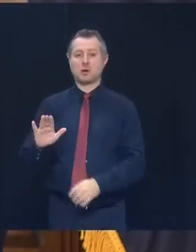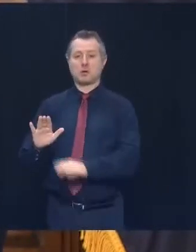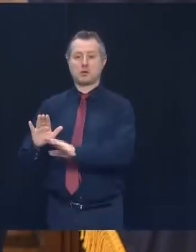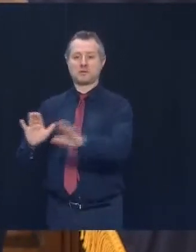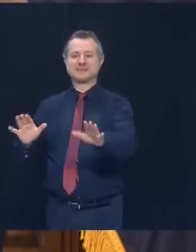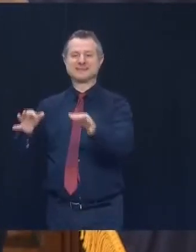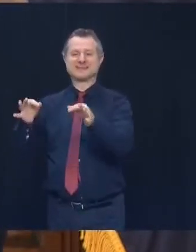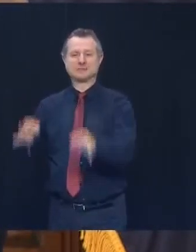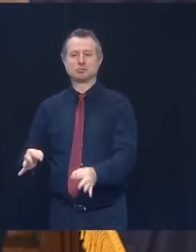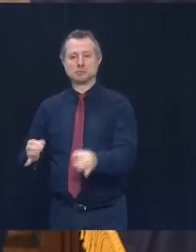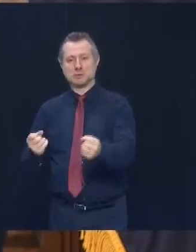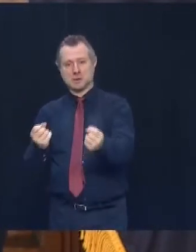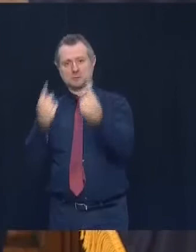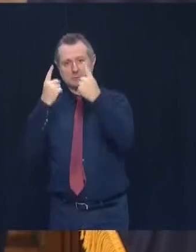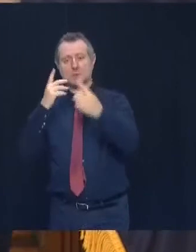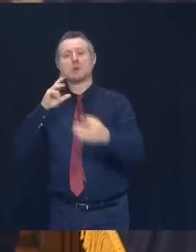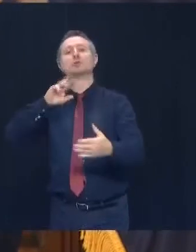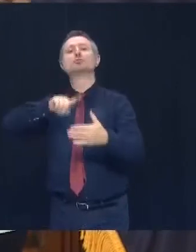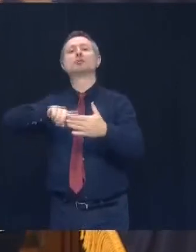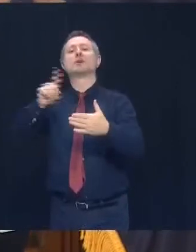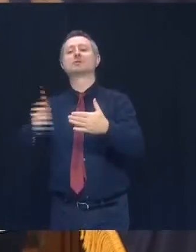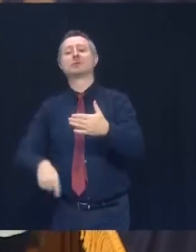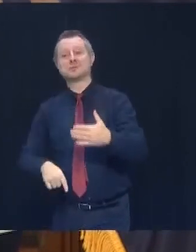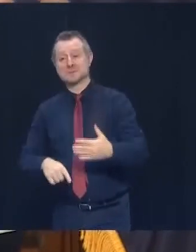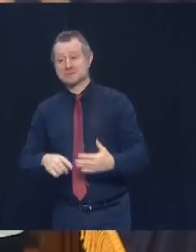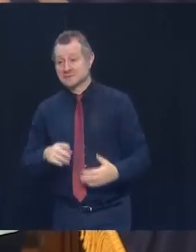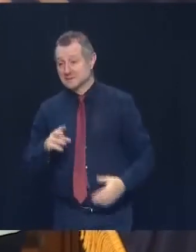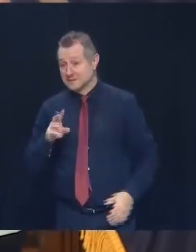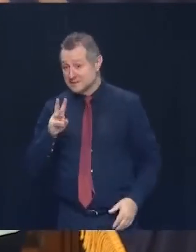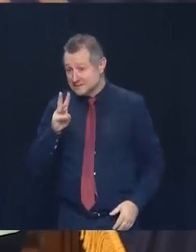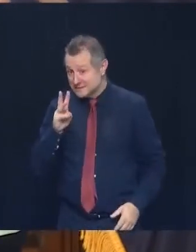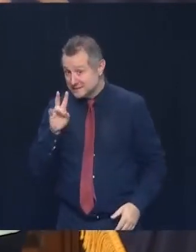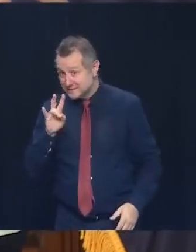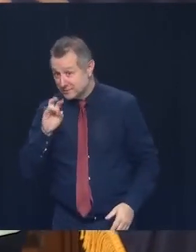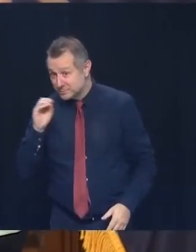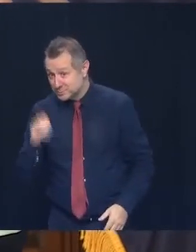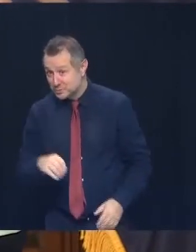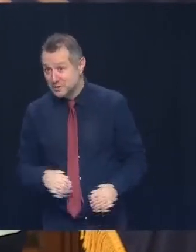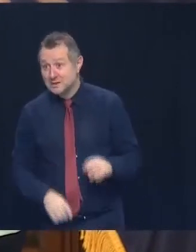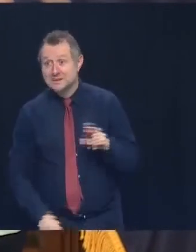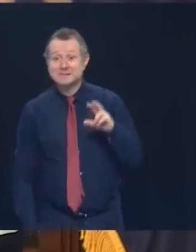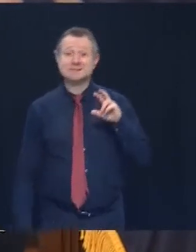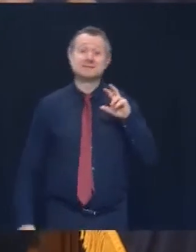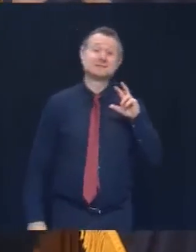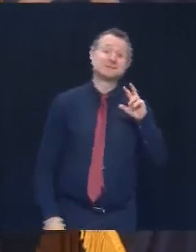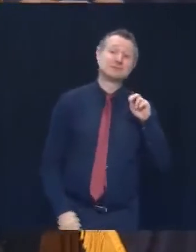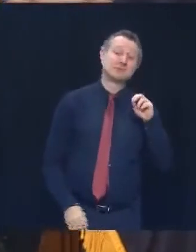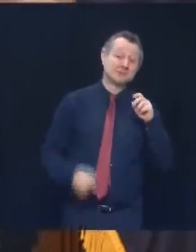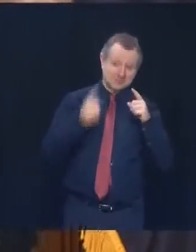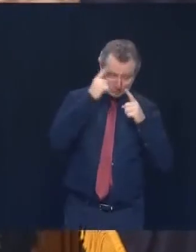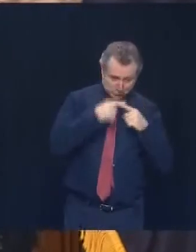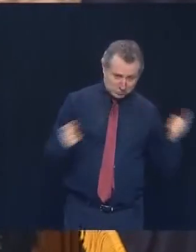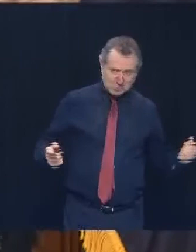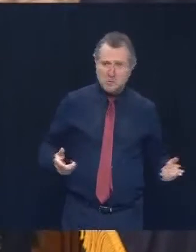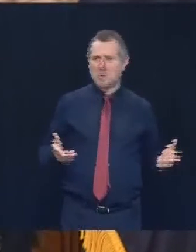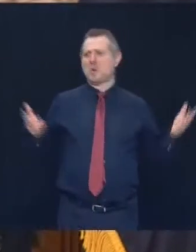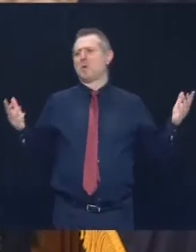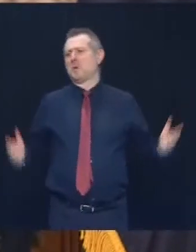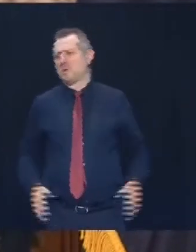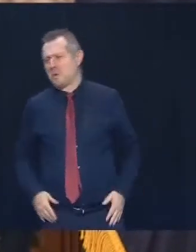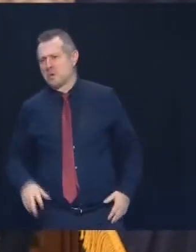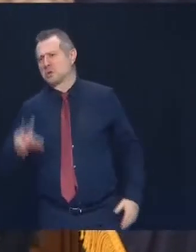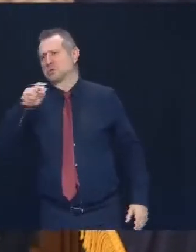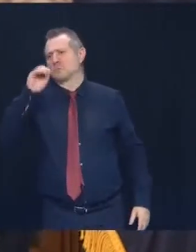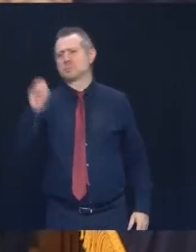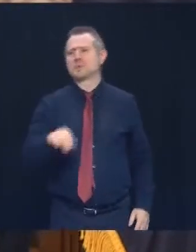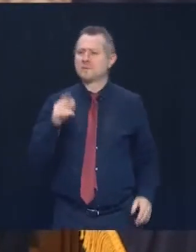you want to say, what did you say, 67%. So 30% of the people don't agree? Yeah, well, 30% of the people are